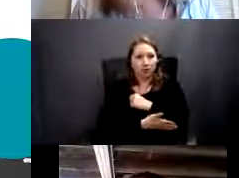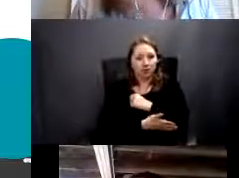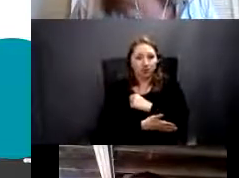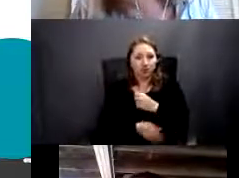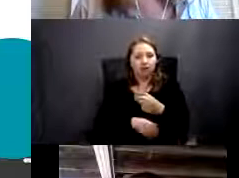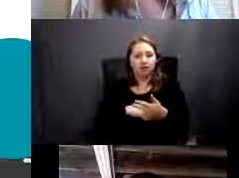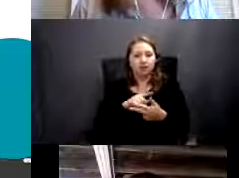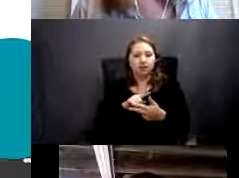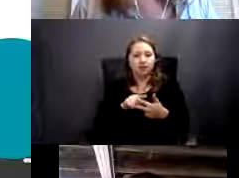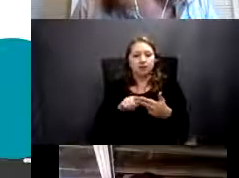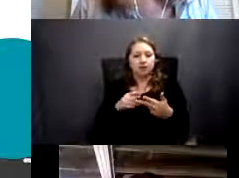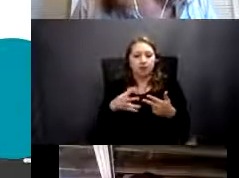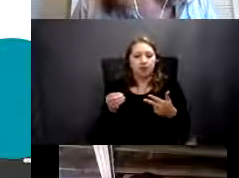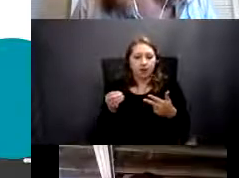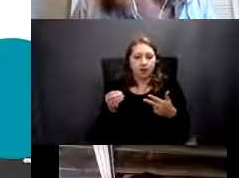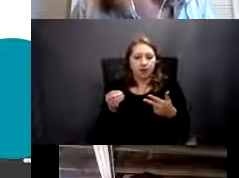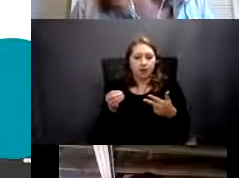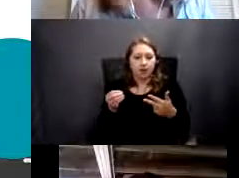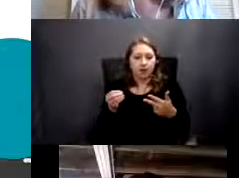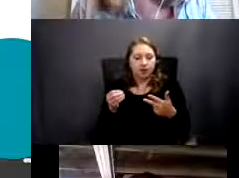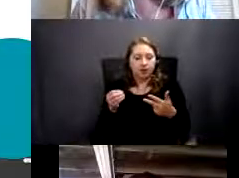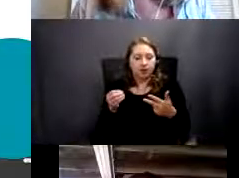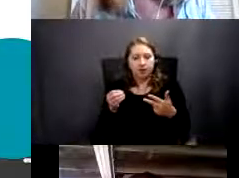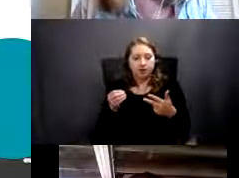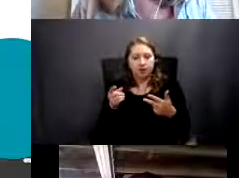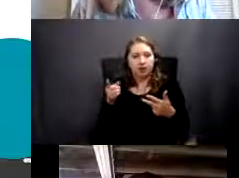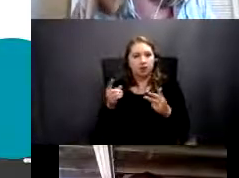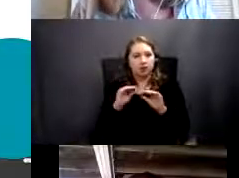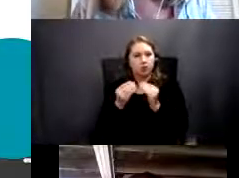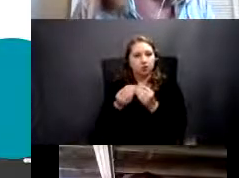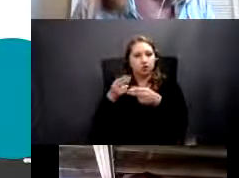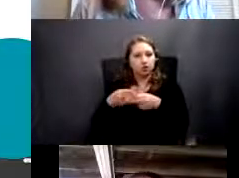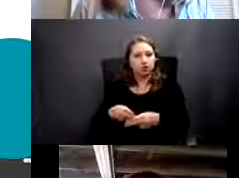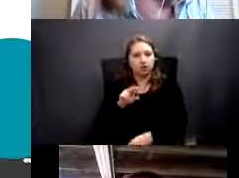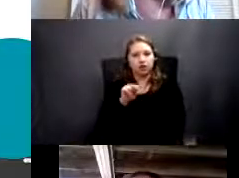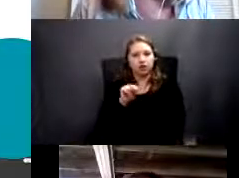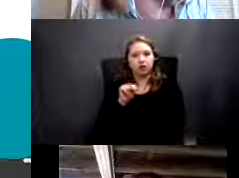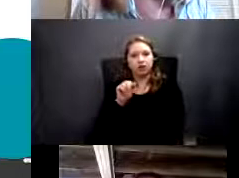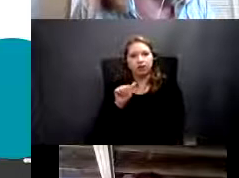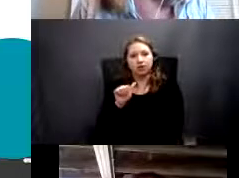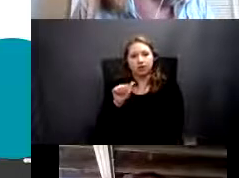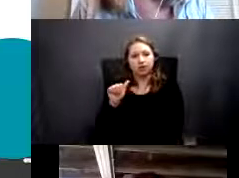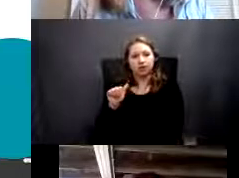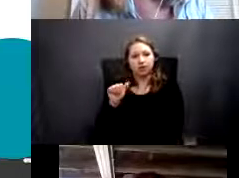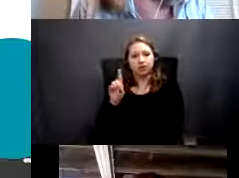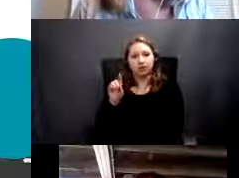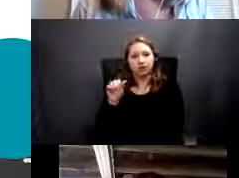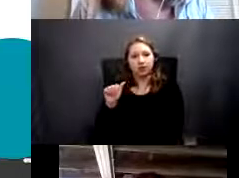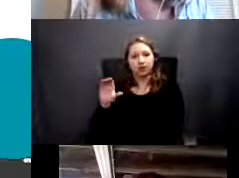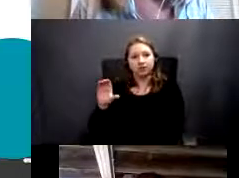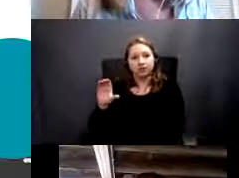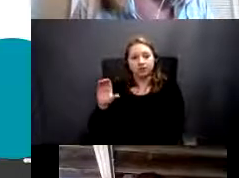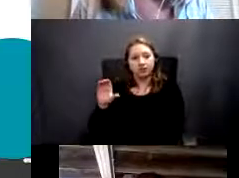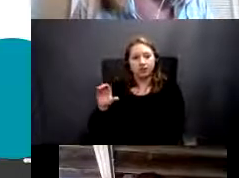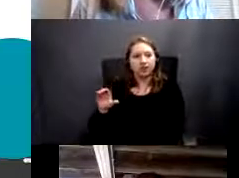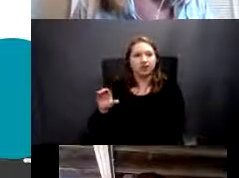And there is an organization called NADAC. It's NAADAC, which is